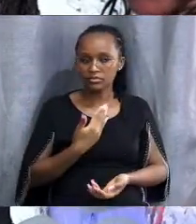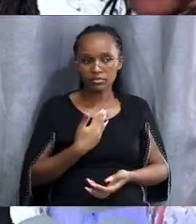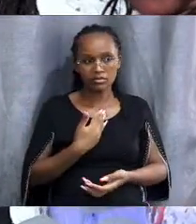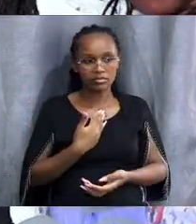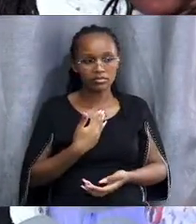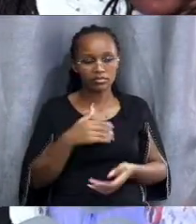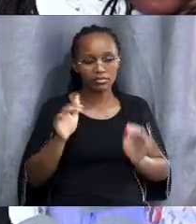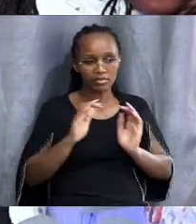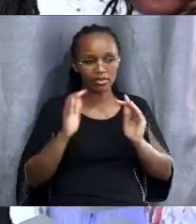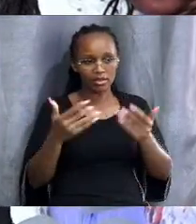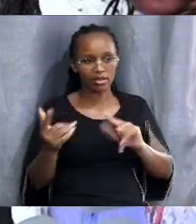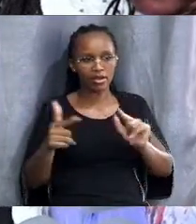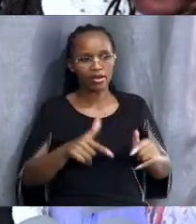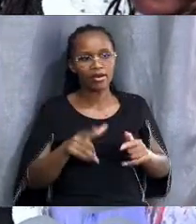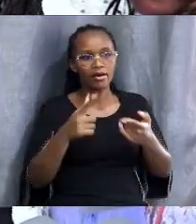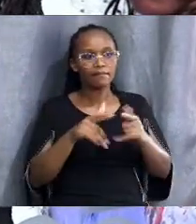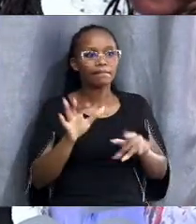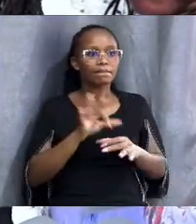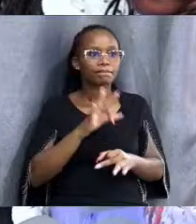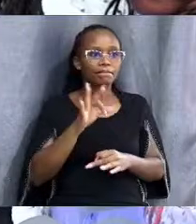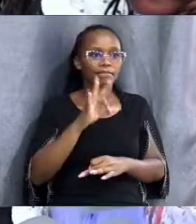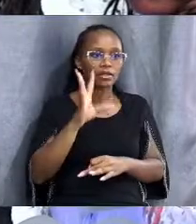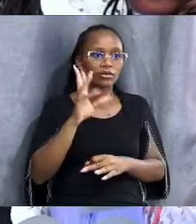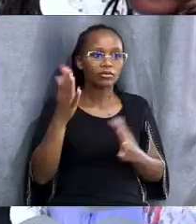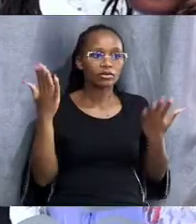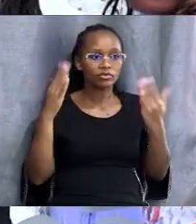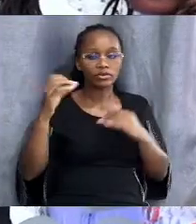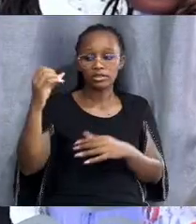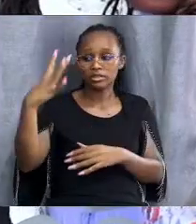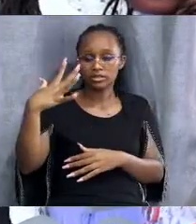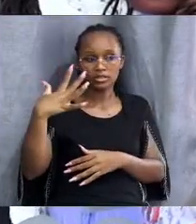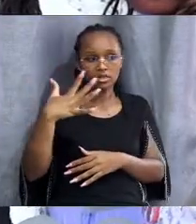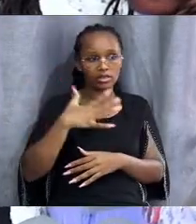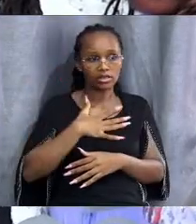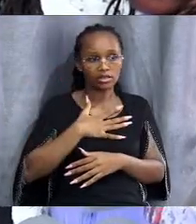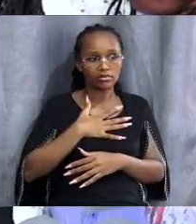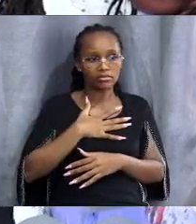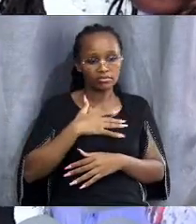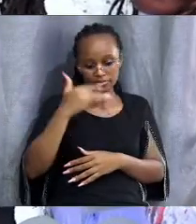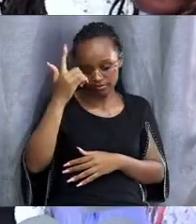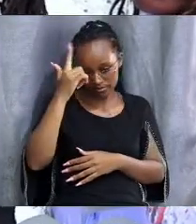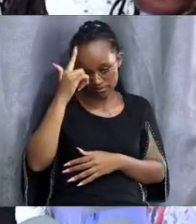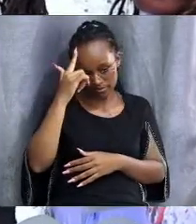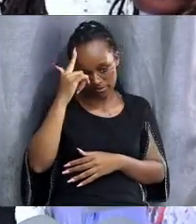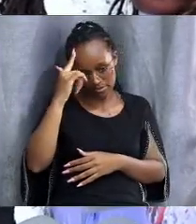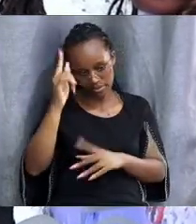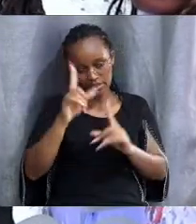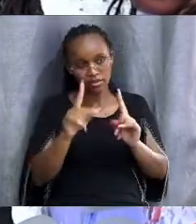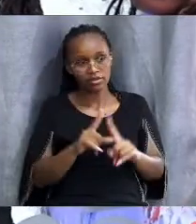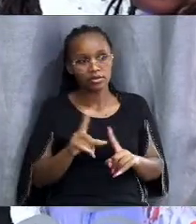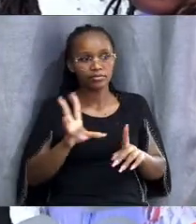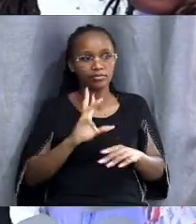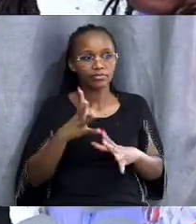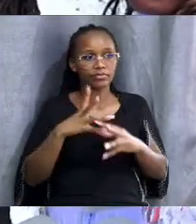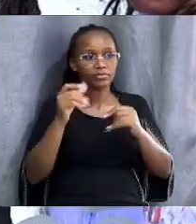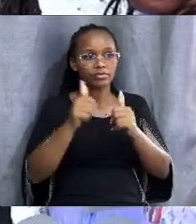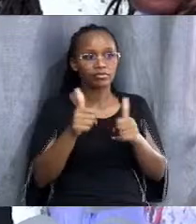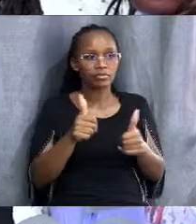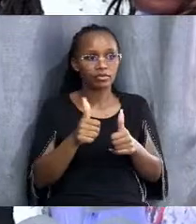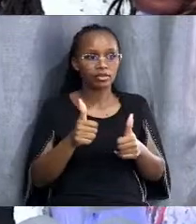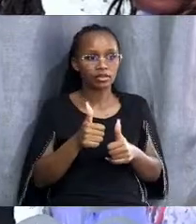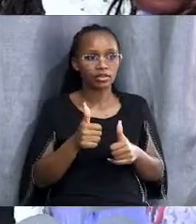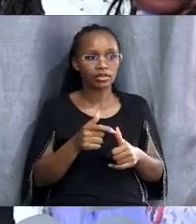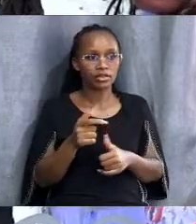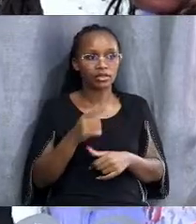from this world, but your spirit will forever shine brightly in our memories. As I bid you farewell, I